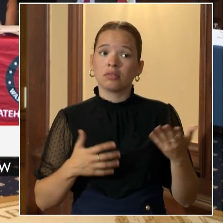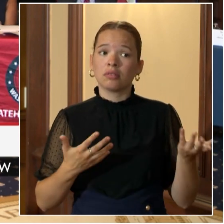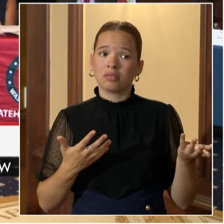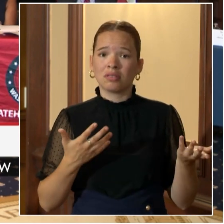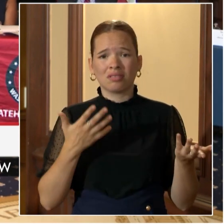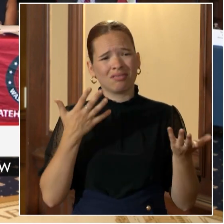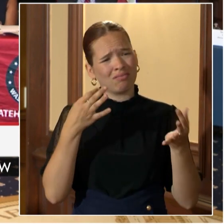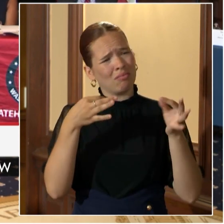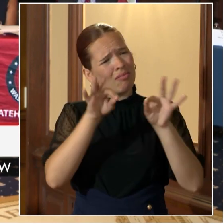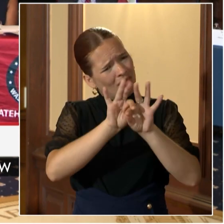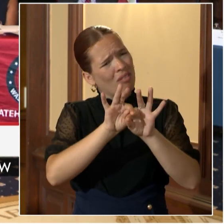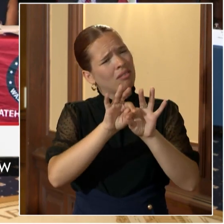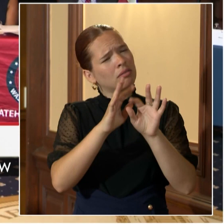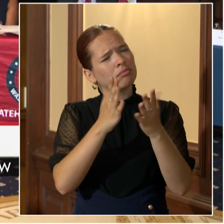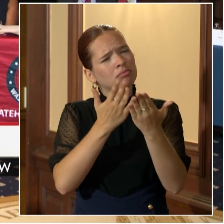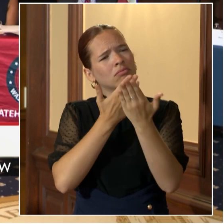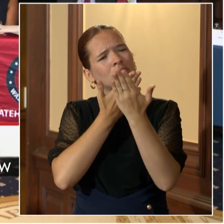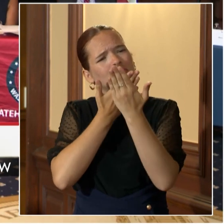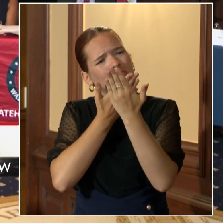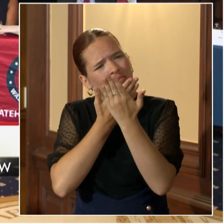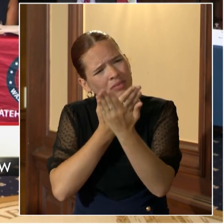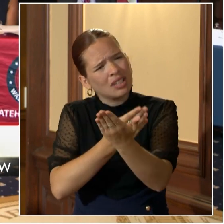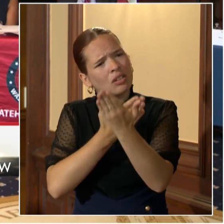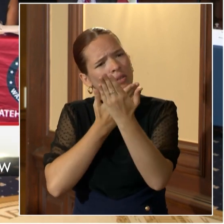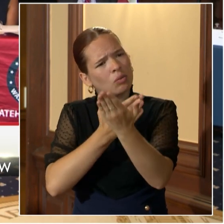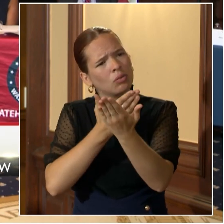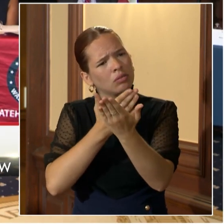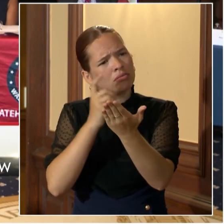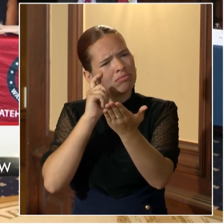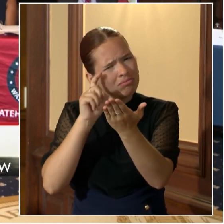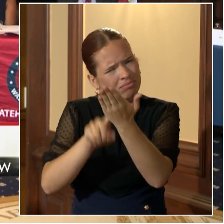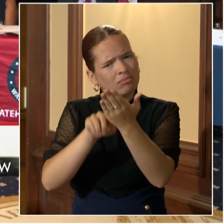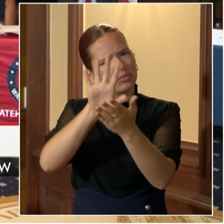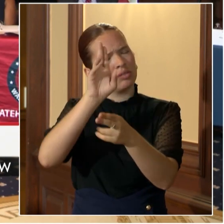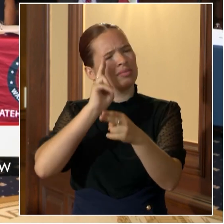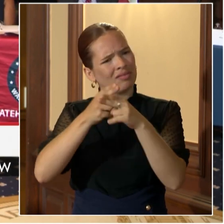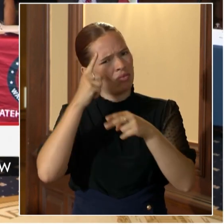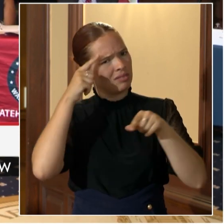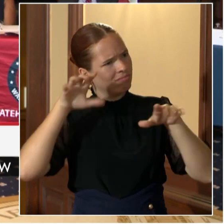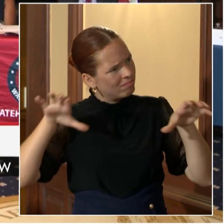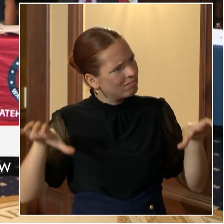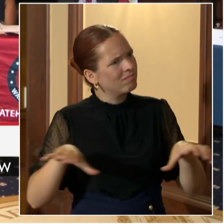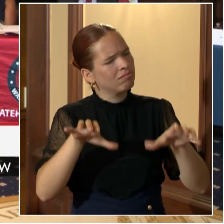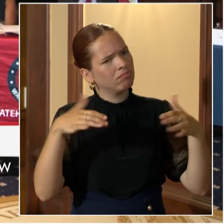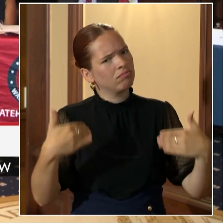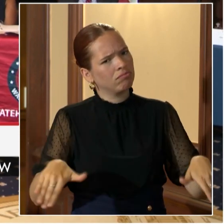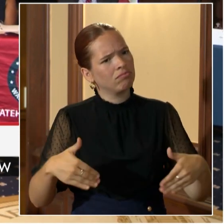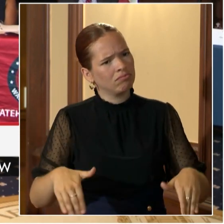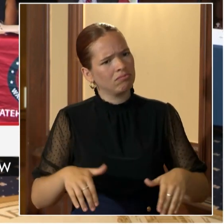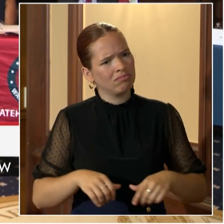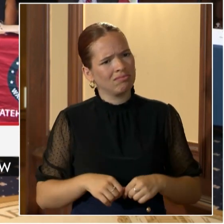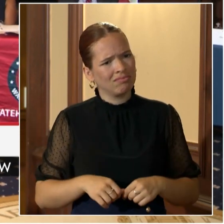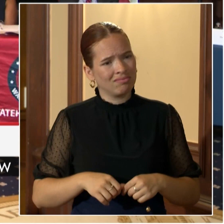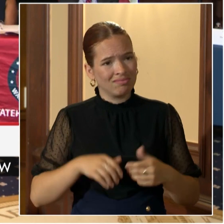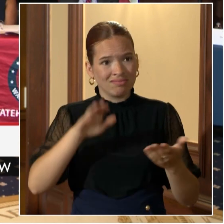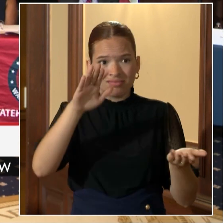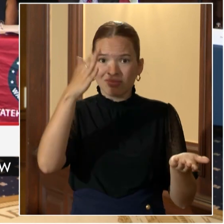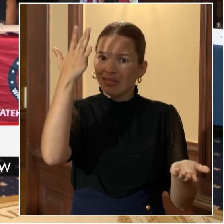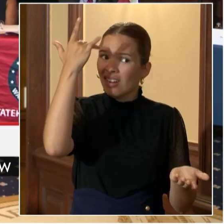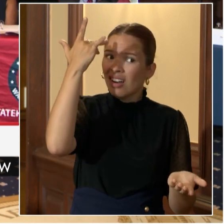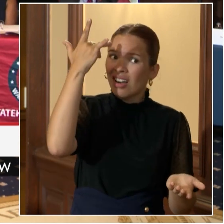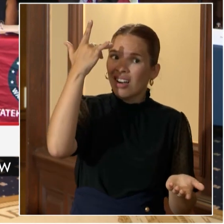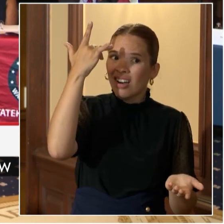Carper, but two, to also send a message that the history of the district is watching how you treat